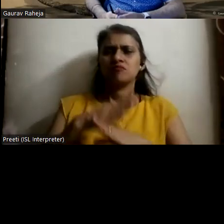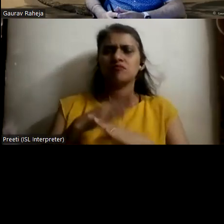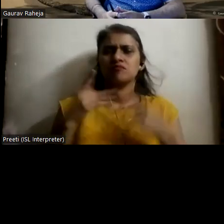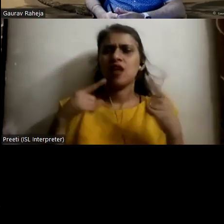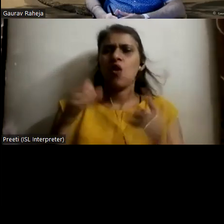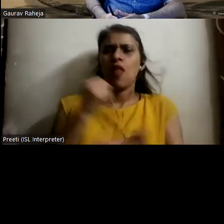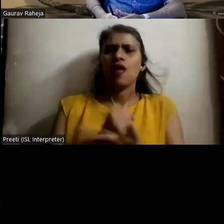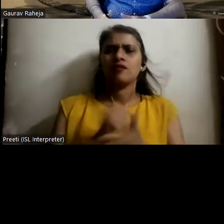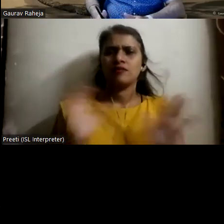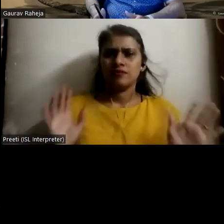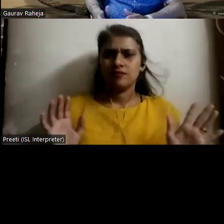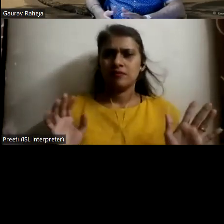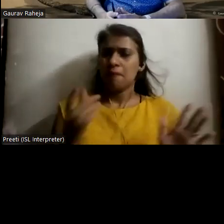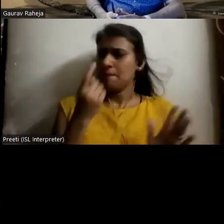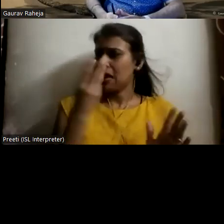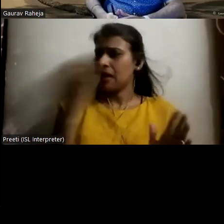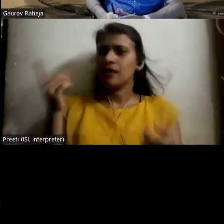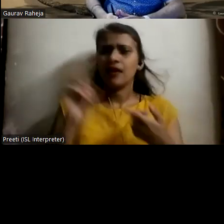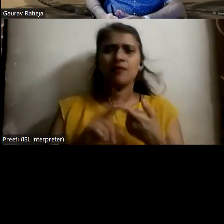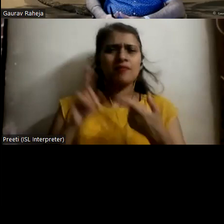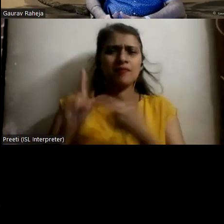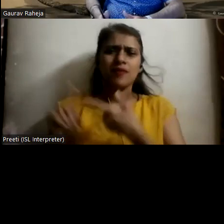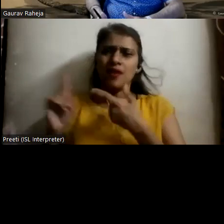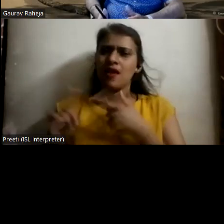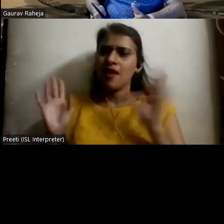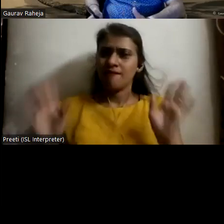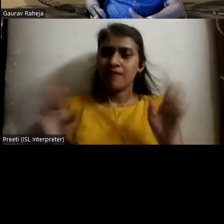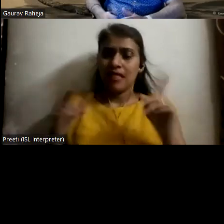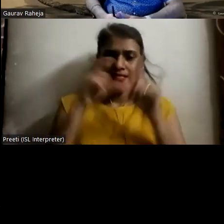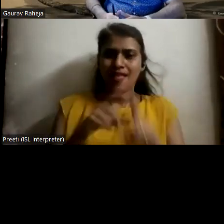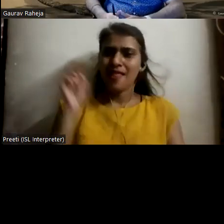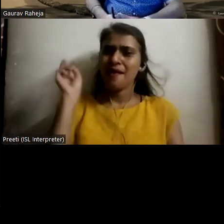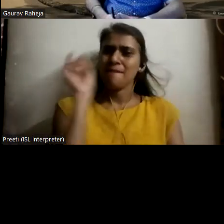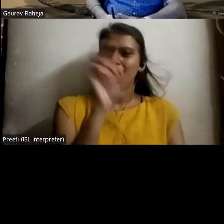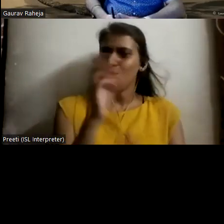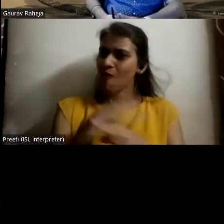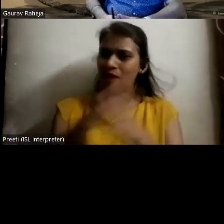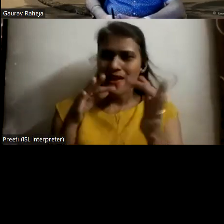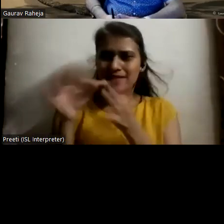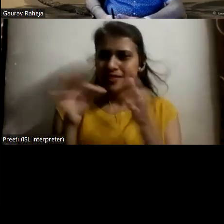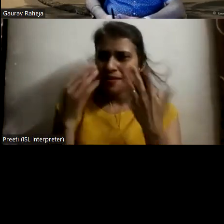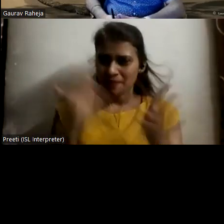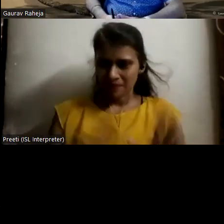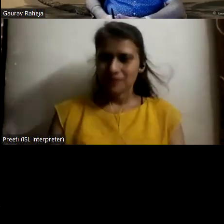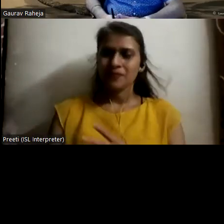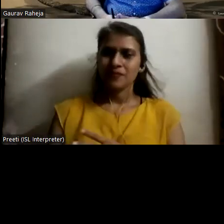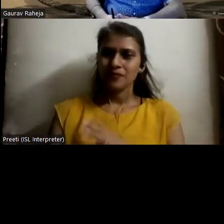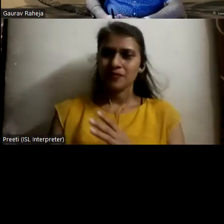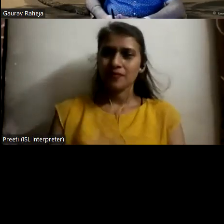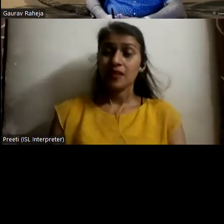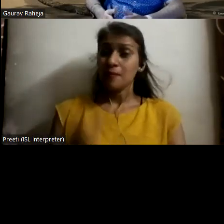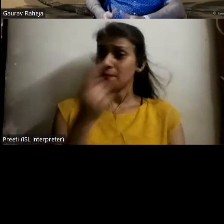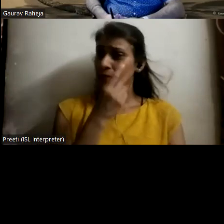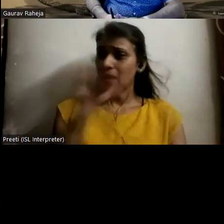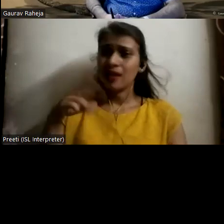We have so many instances that in Delhi Metro also, as an example, there have been so many